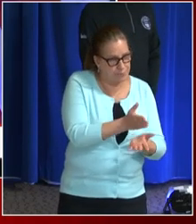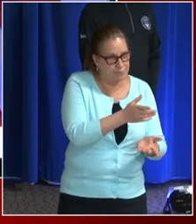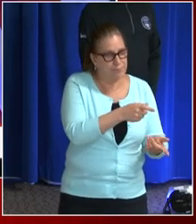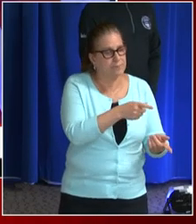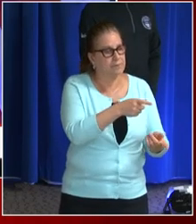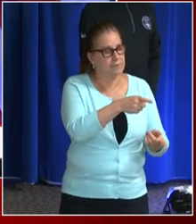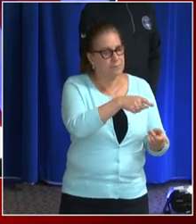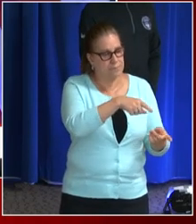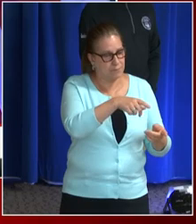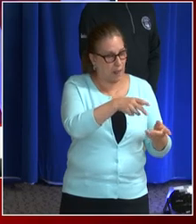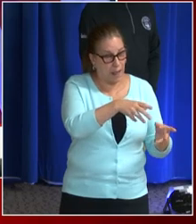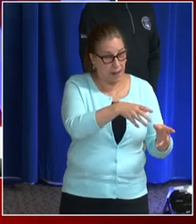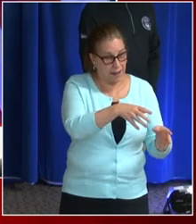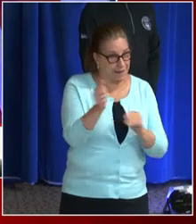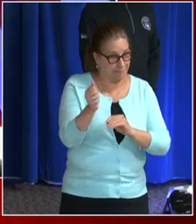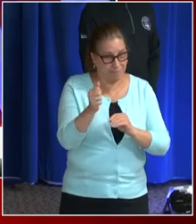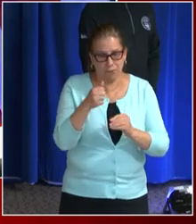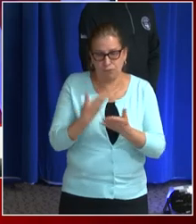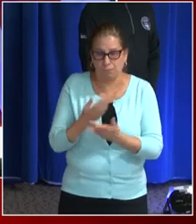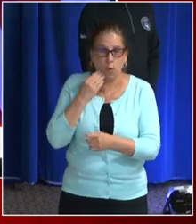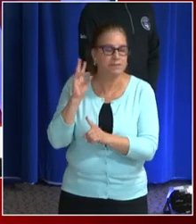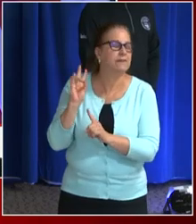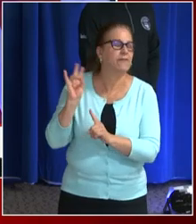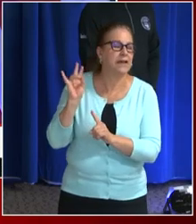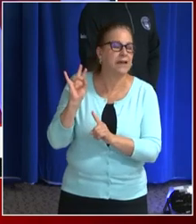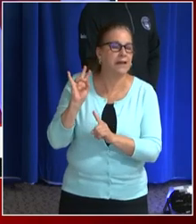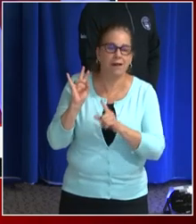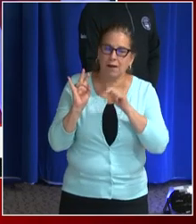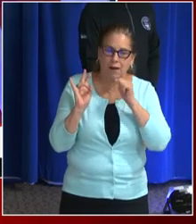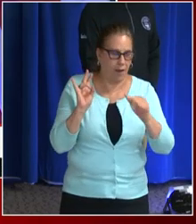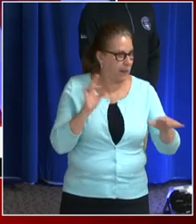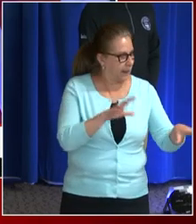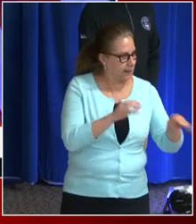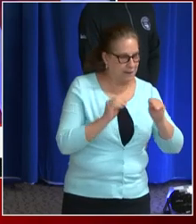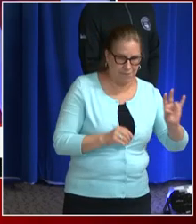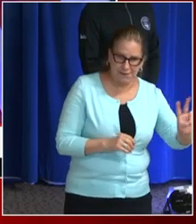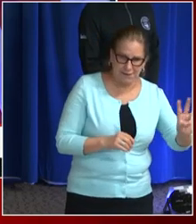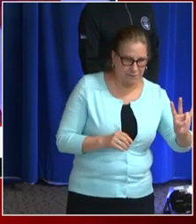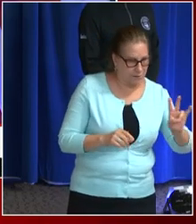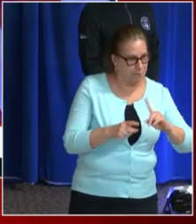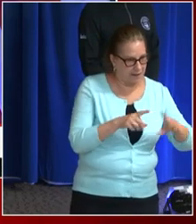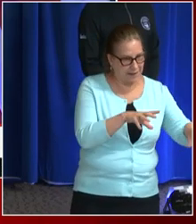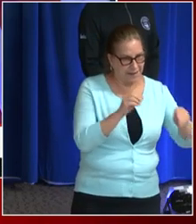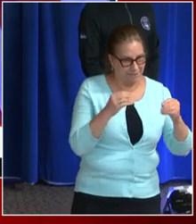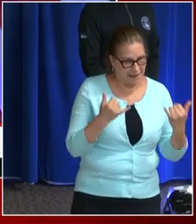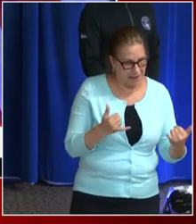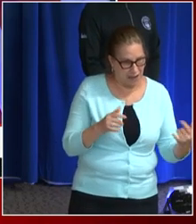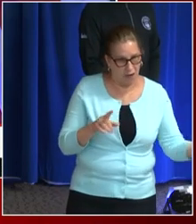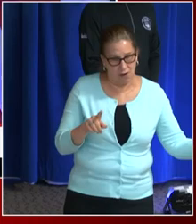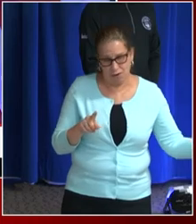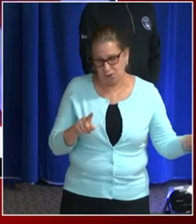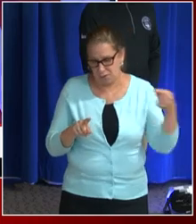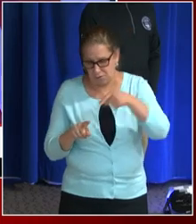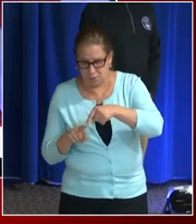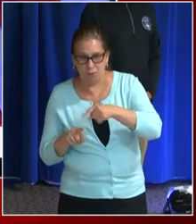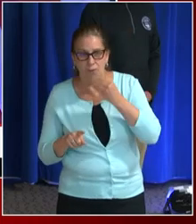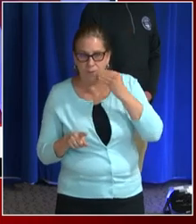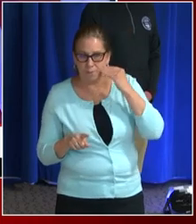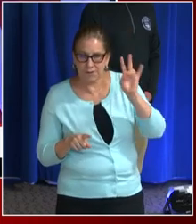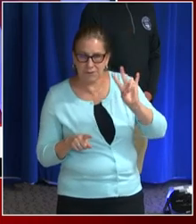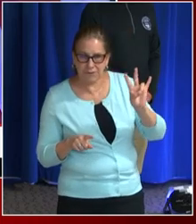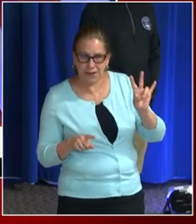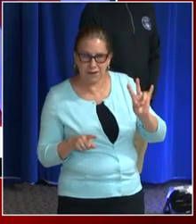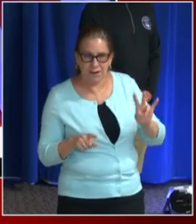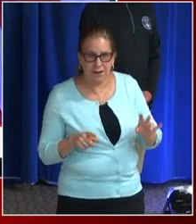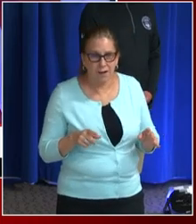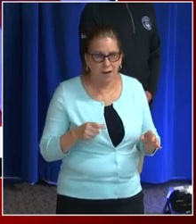And it's very important that everybody complies with the curfew. There are exceptions. If you are